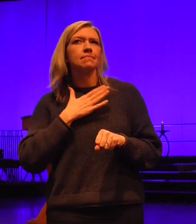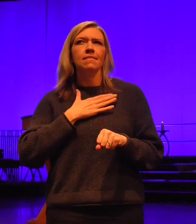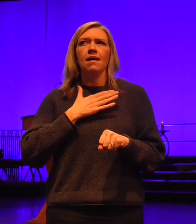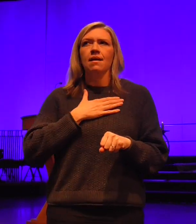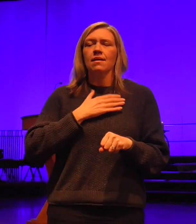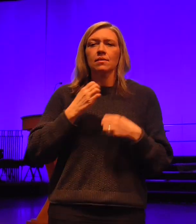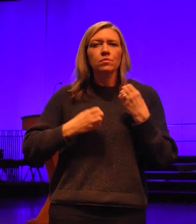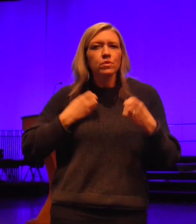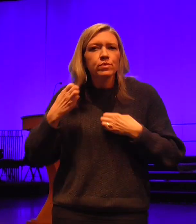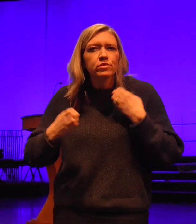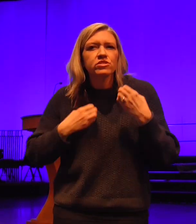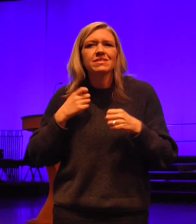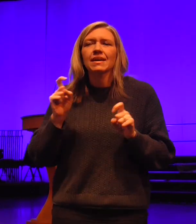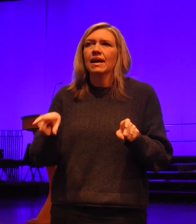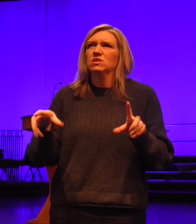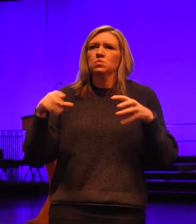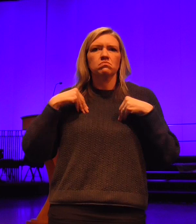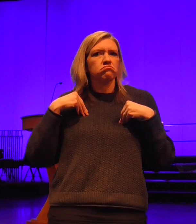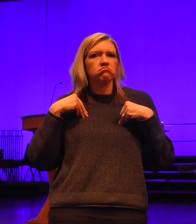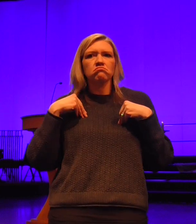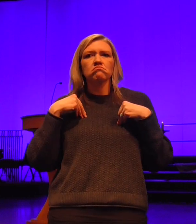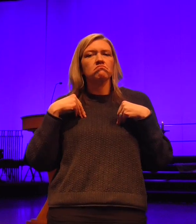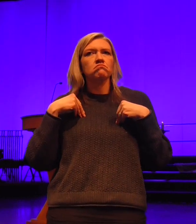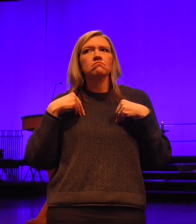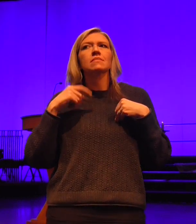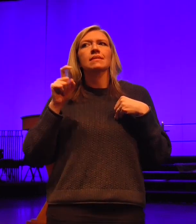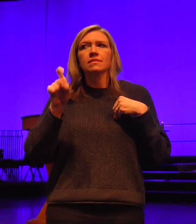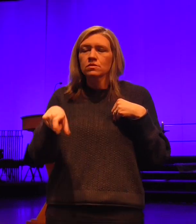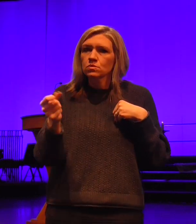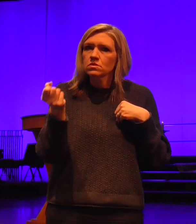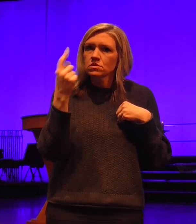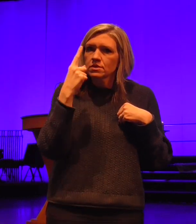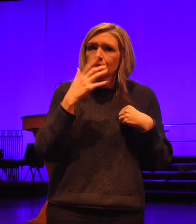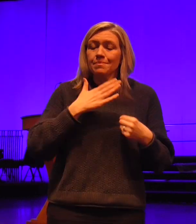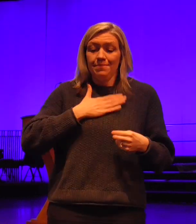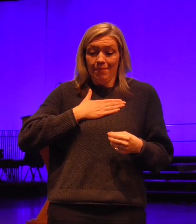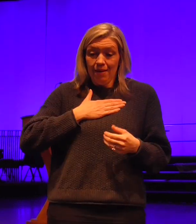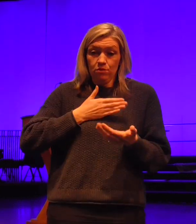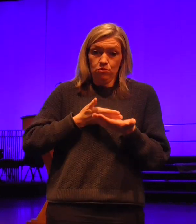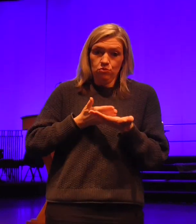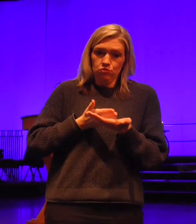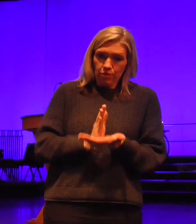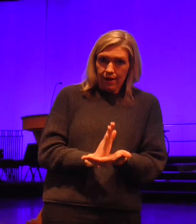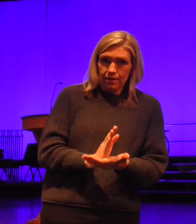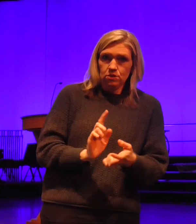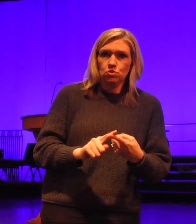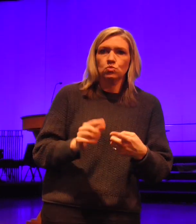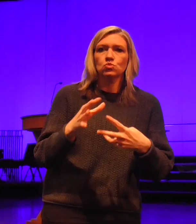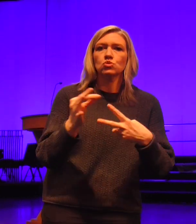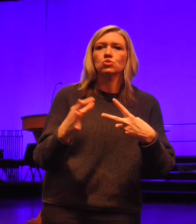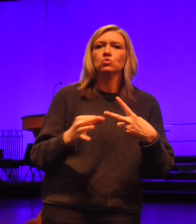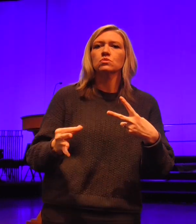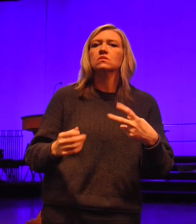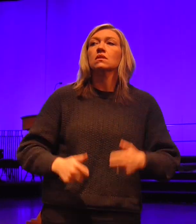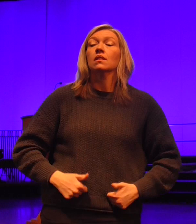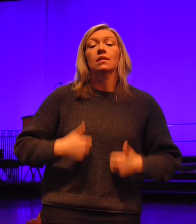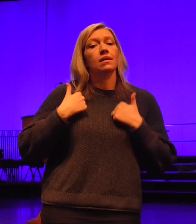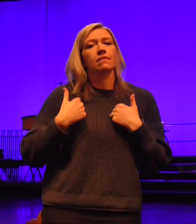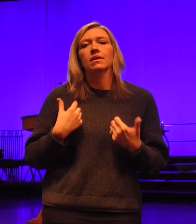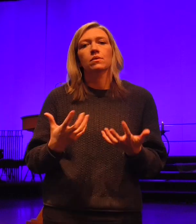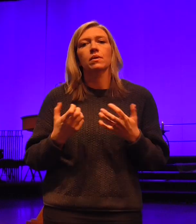my emotions. And I had to understand that I had a right to choose the life that I wanted to